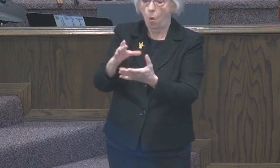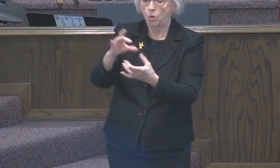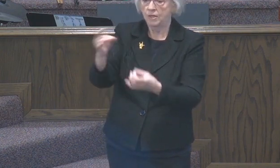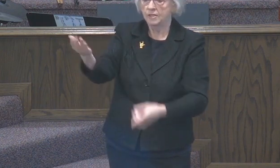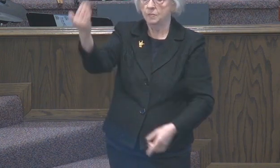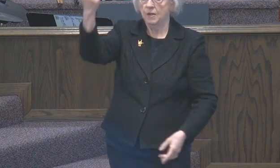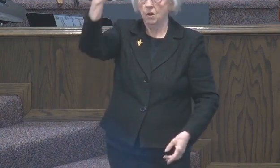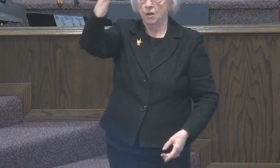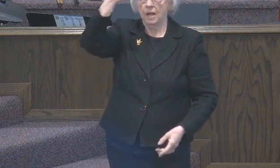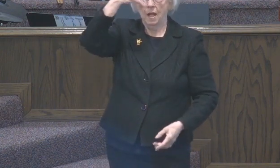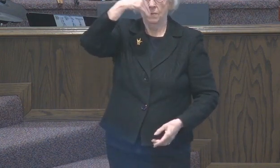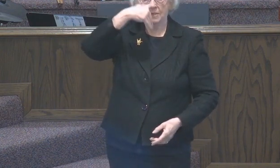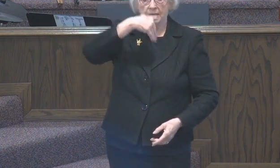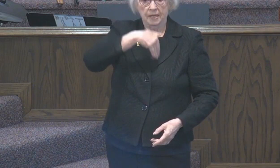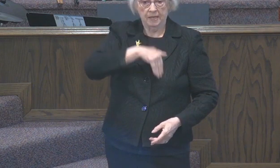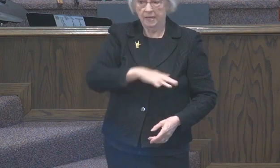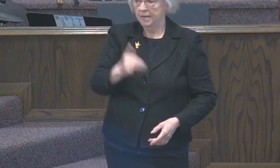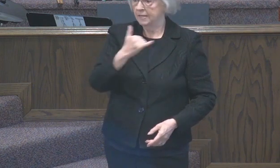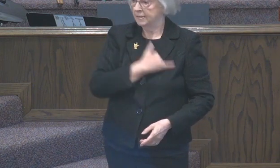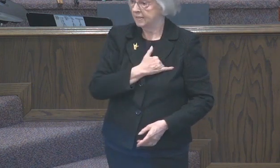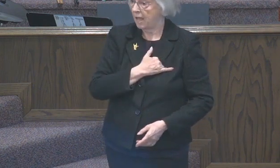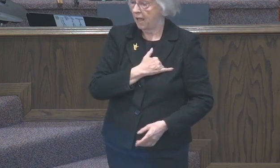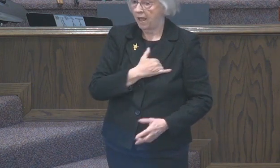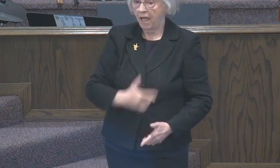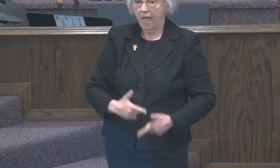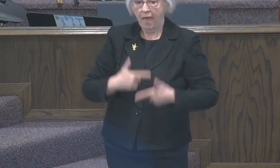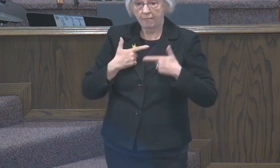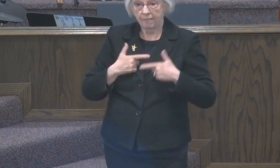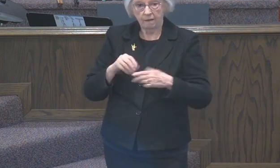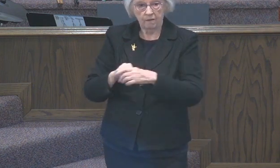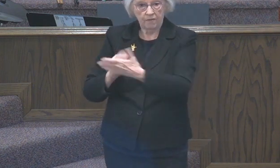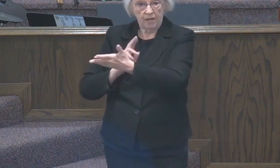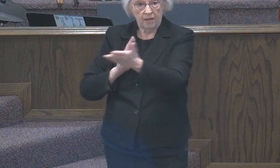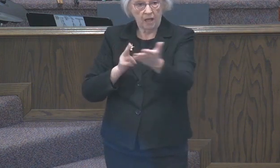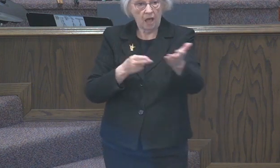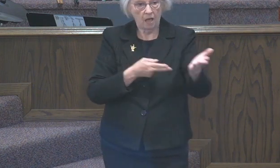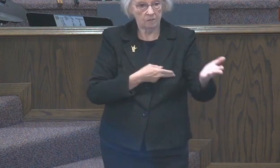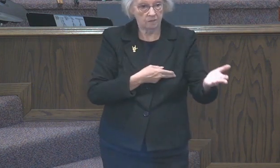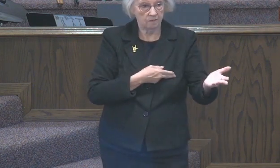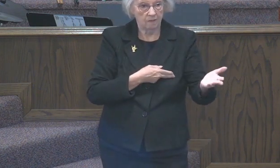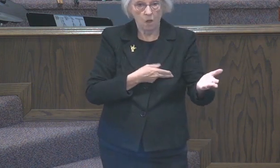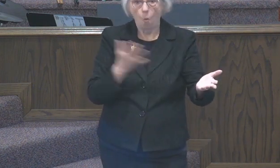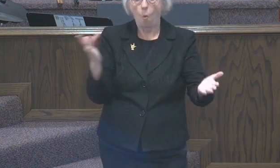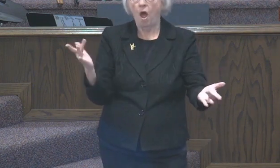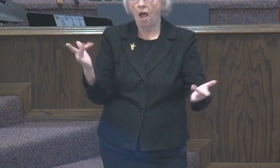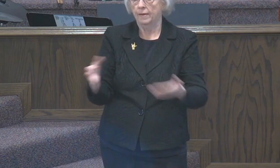verse 21. He who has my commandments and keeps them, it is he who loves me.